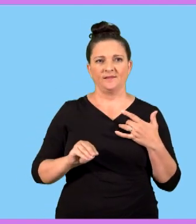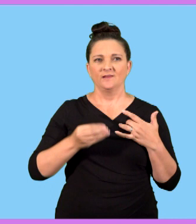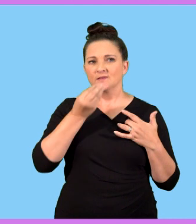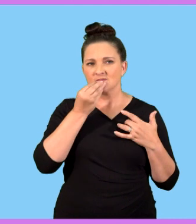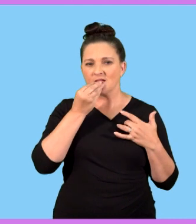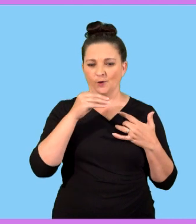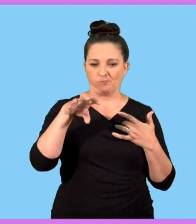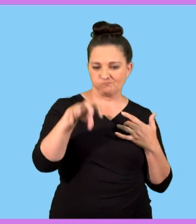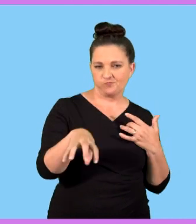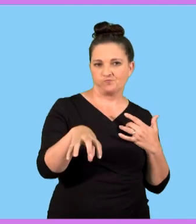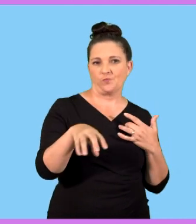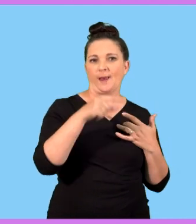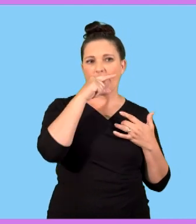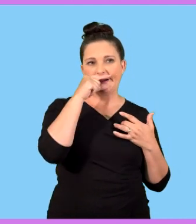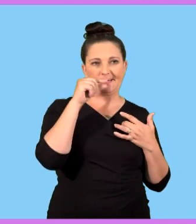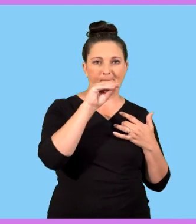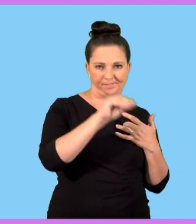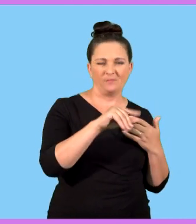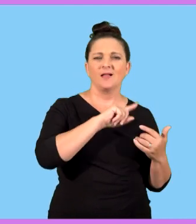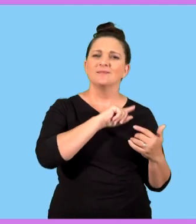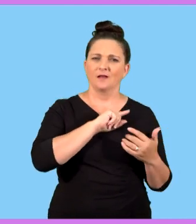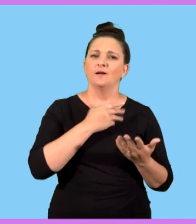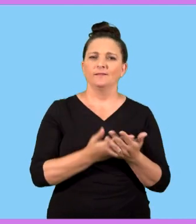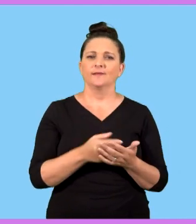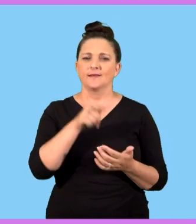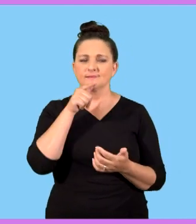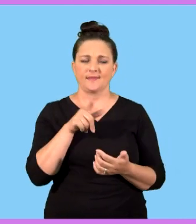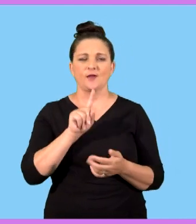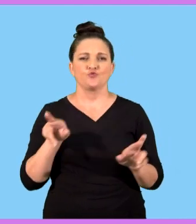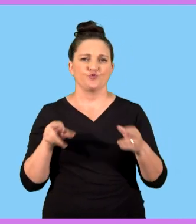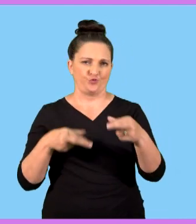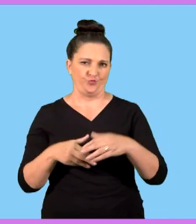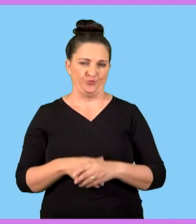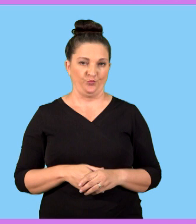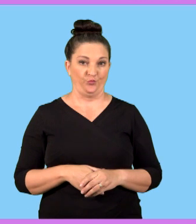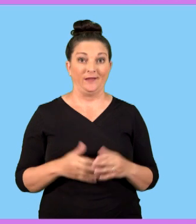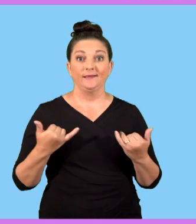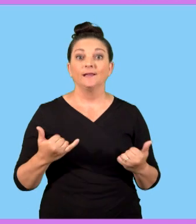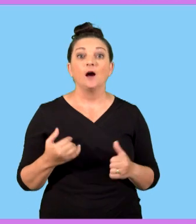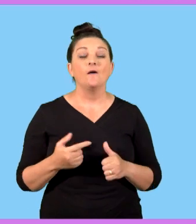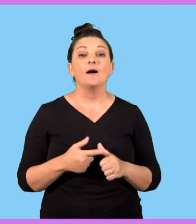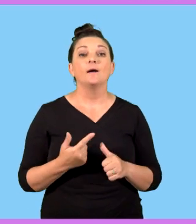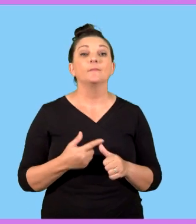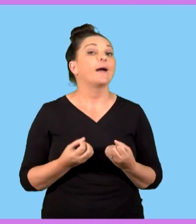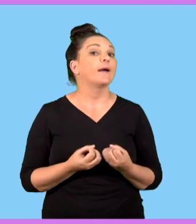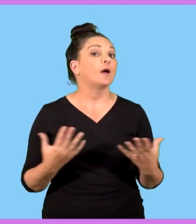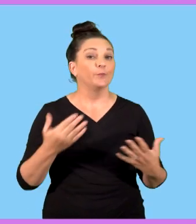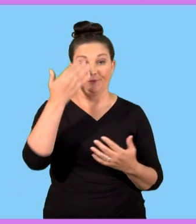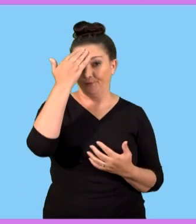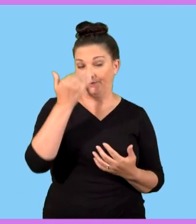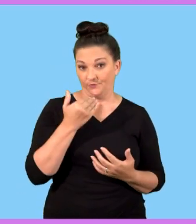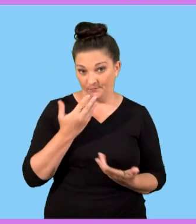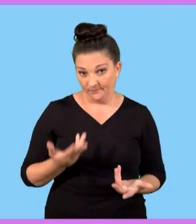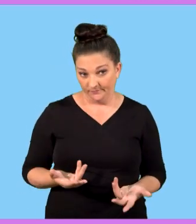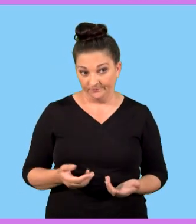the dining room, that is the kitchen. Okay? Then for our windows, let's count how many windows